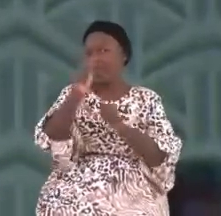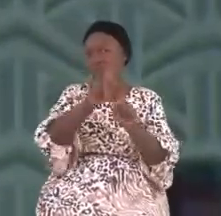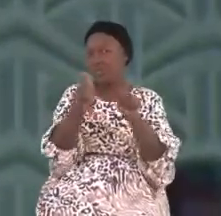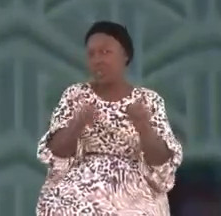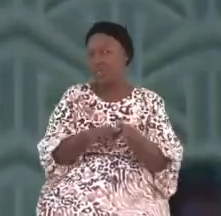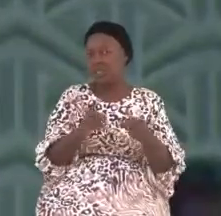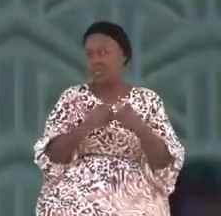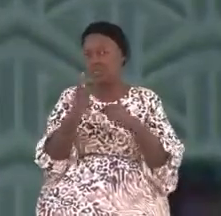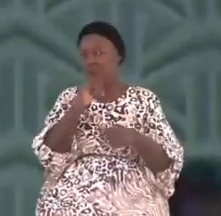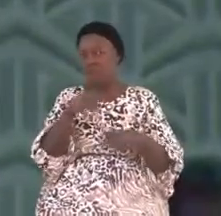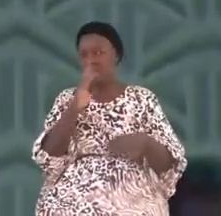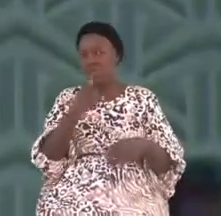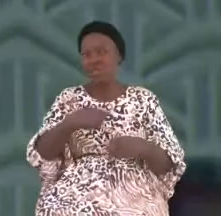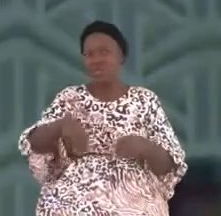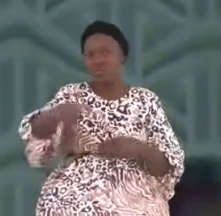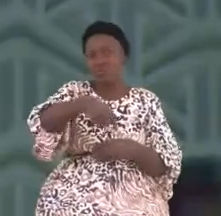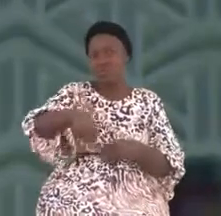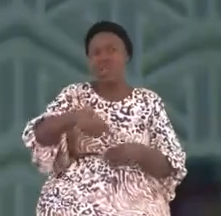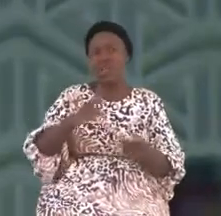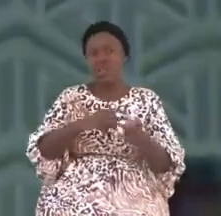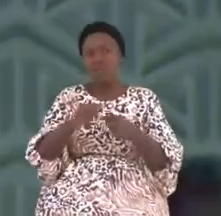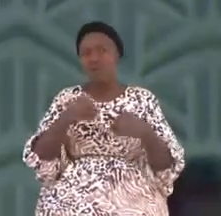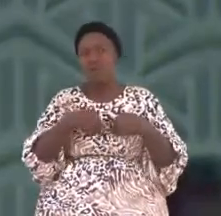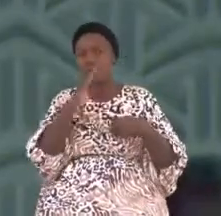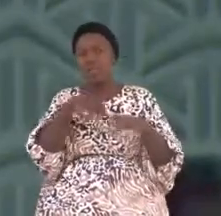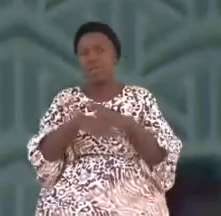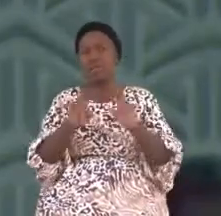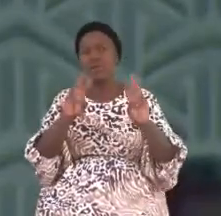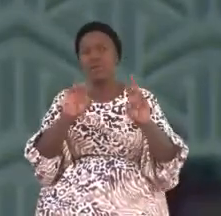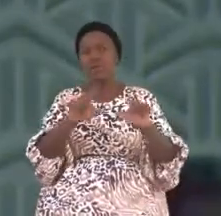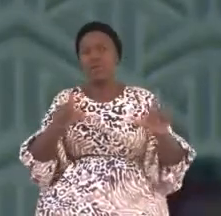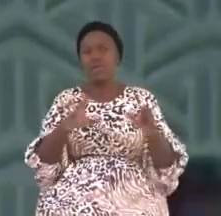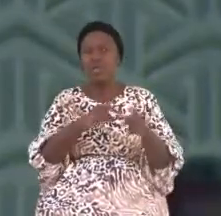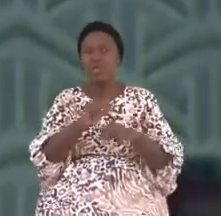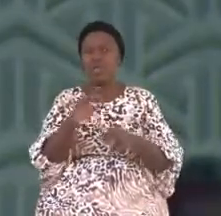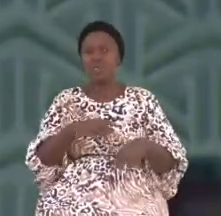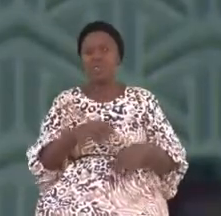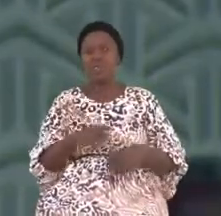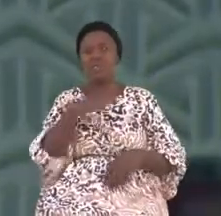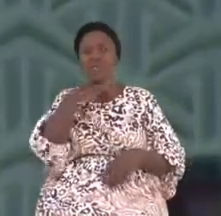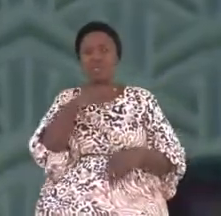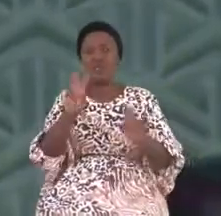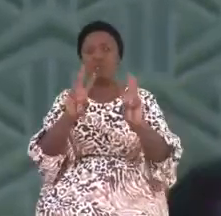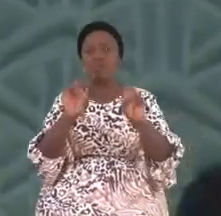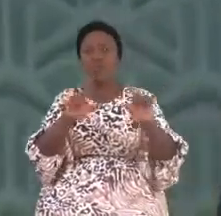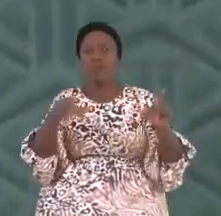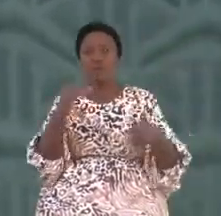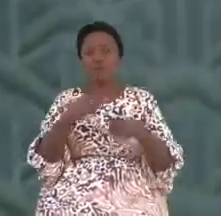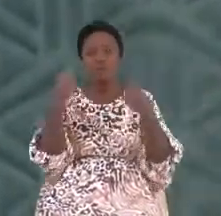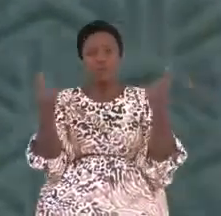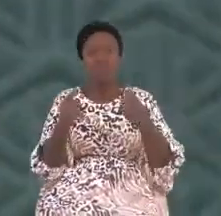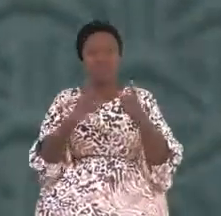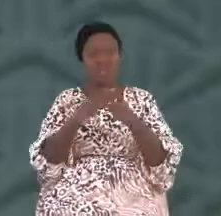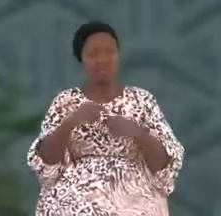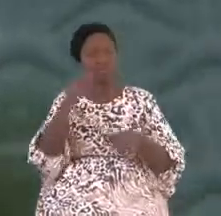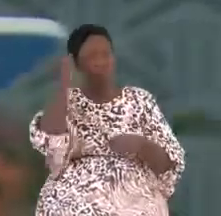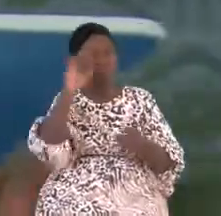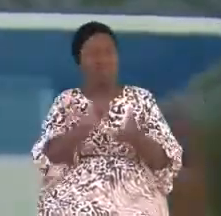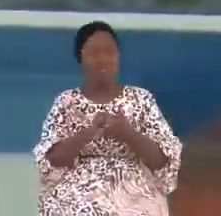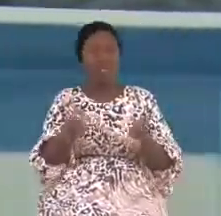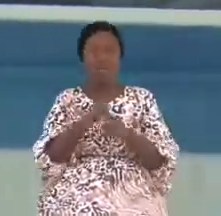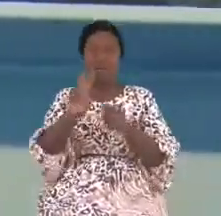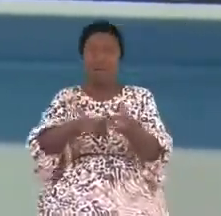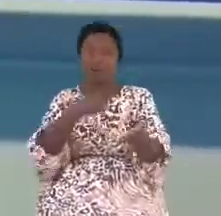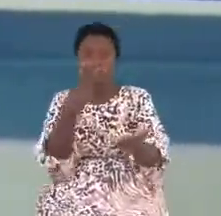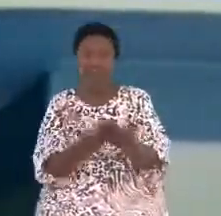the pitch you've been in the well that you will have seen you will see as you're falling